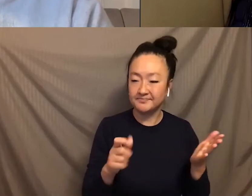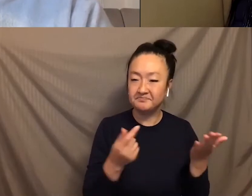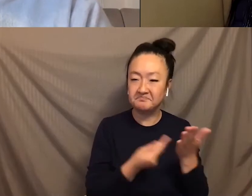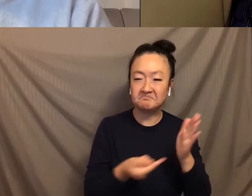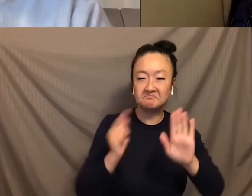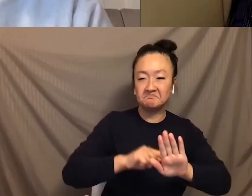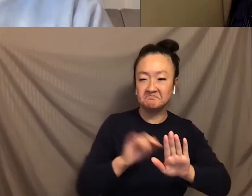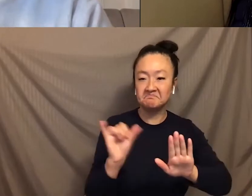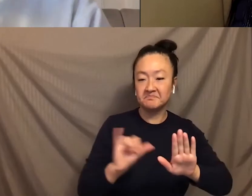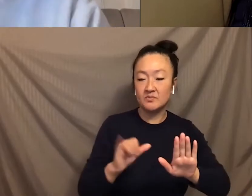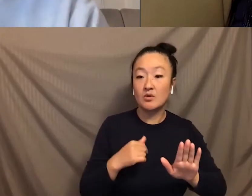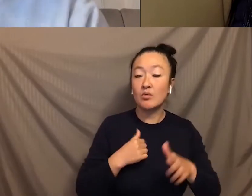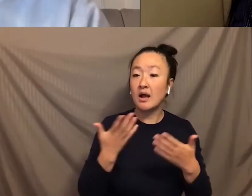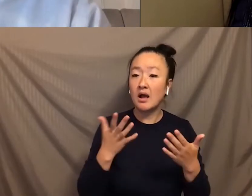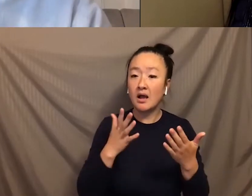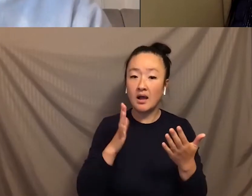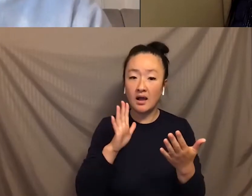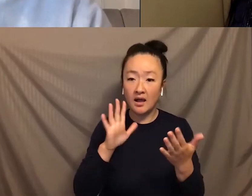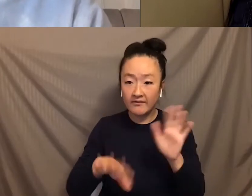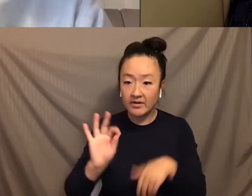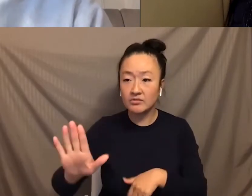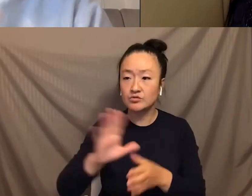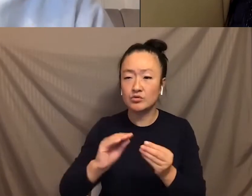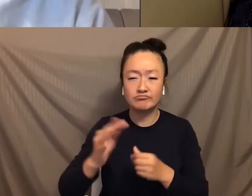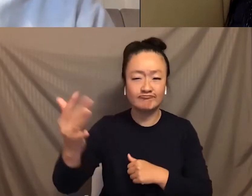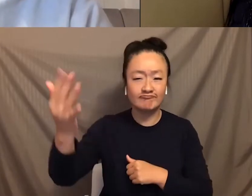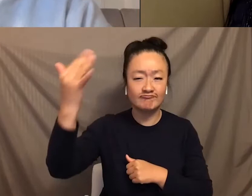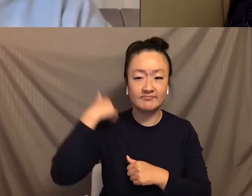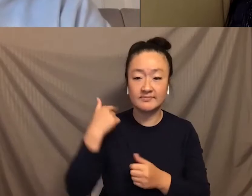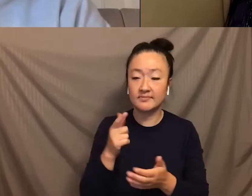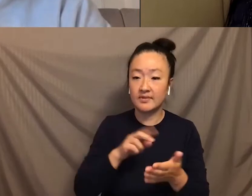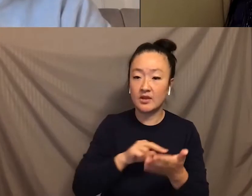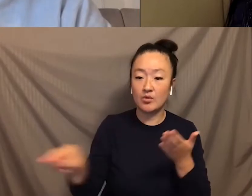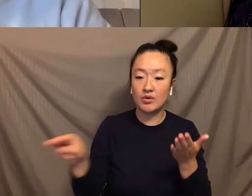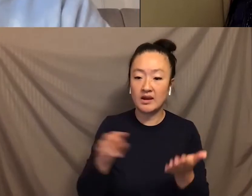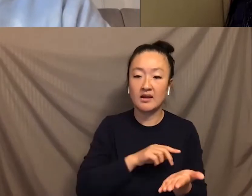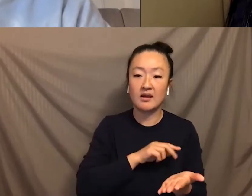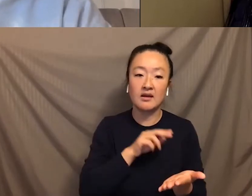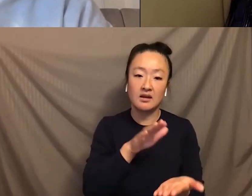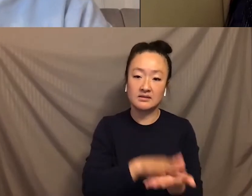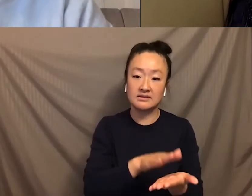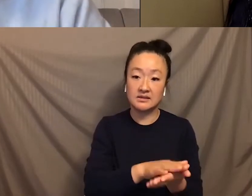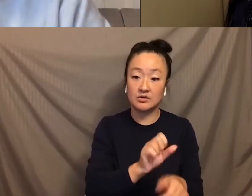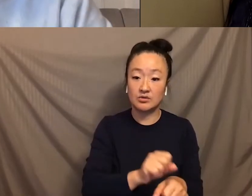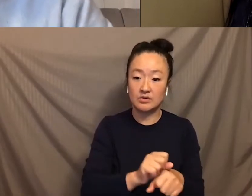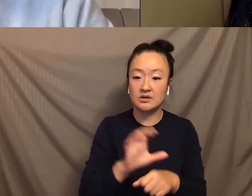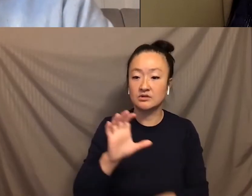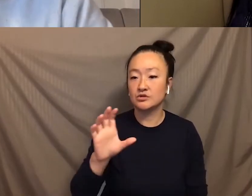her story many years ago while reading a scholarly work called Chow Chop Suey by Anne